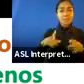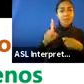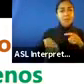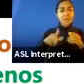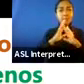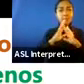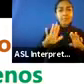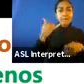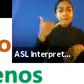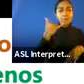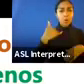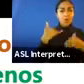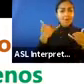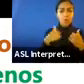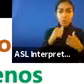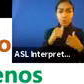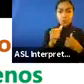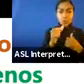sure how to